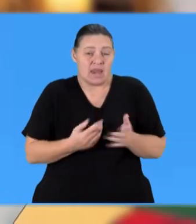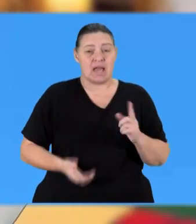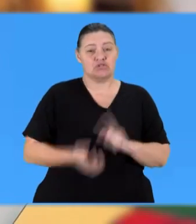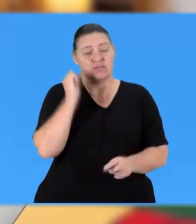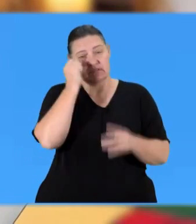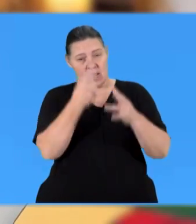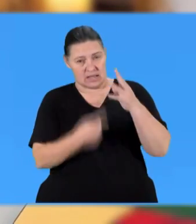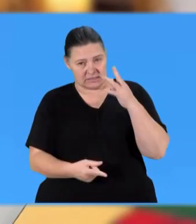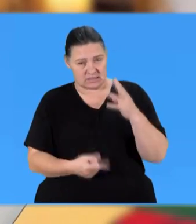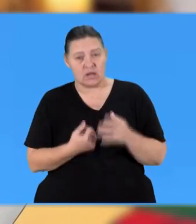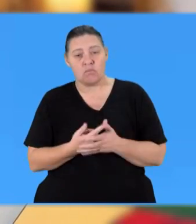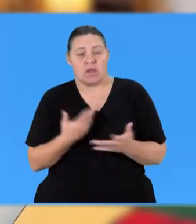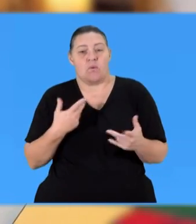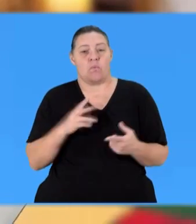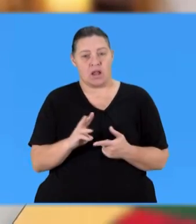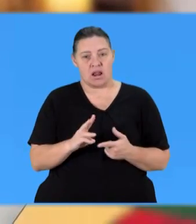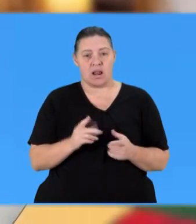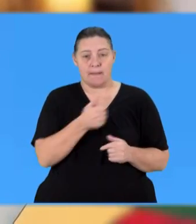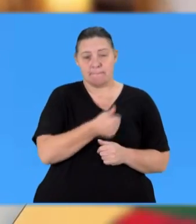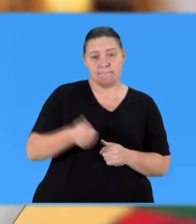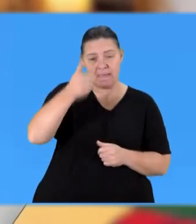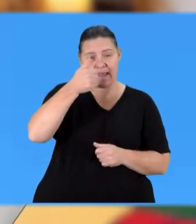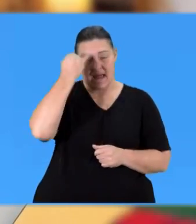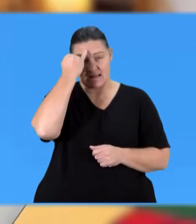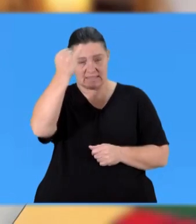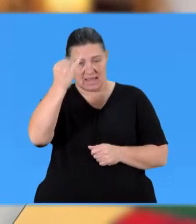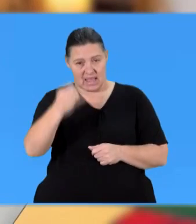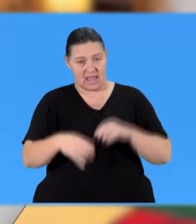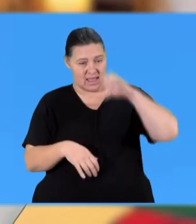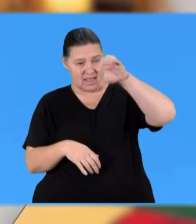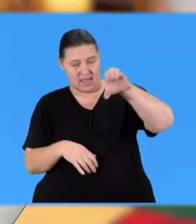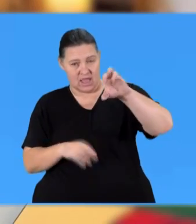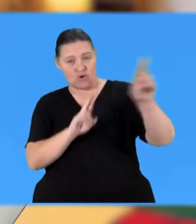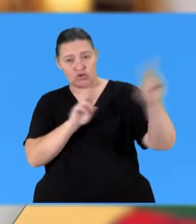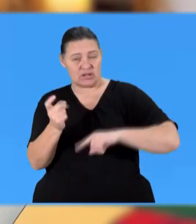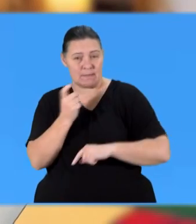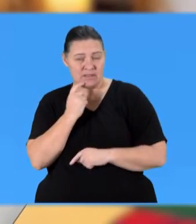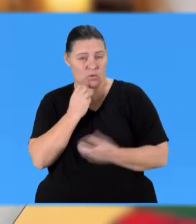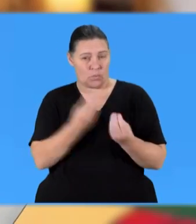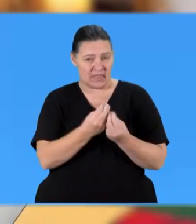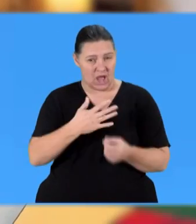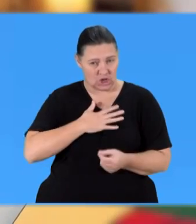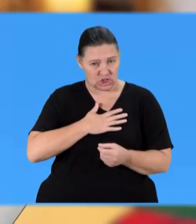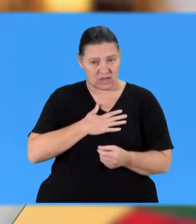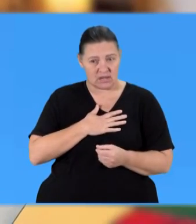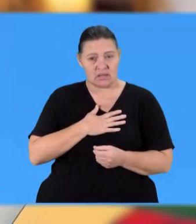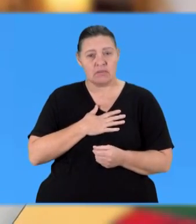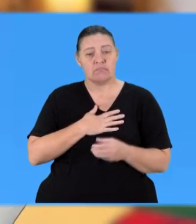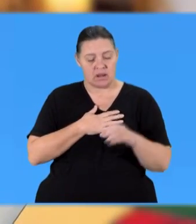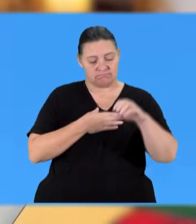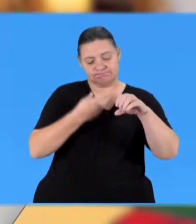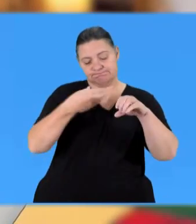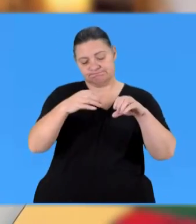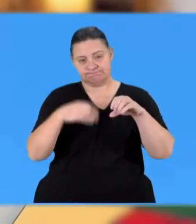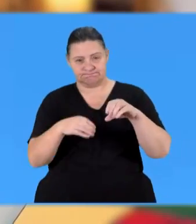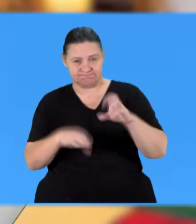to achieve our targets and achieve our goals, we're going to take our main idea, which is the reactions of metals with oxygen, and break it down